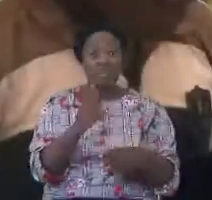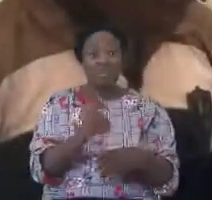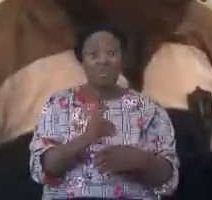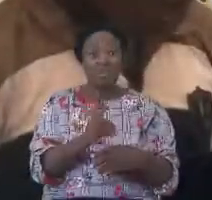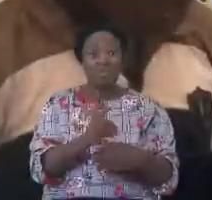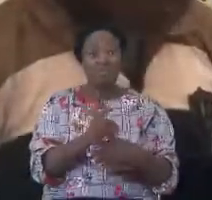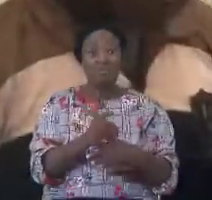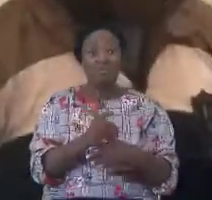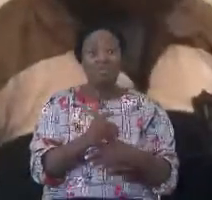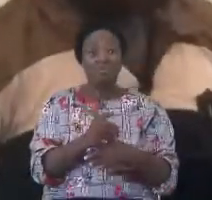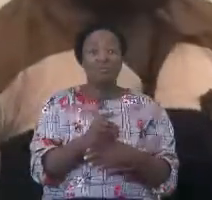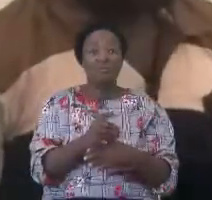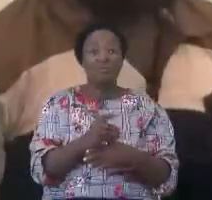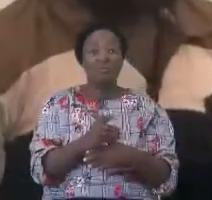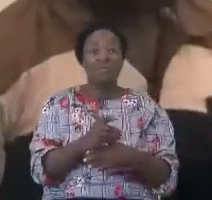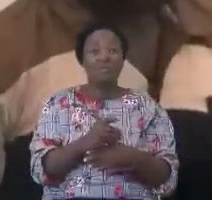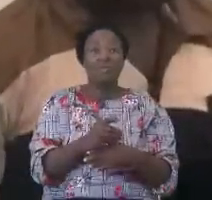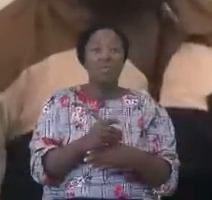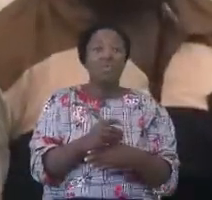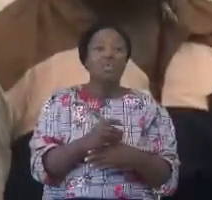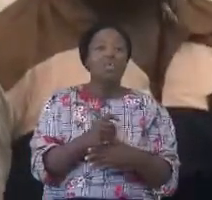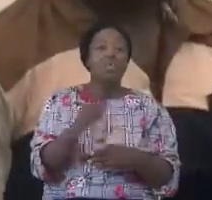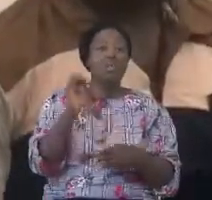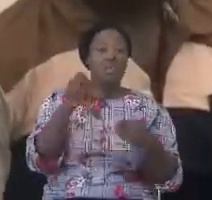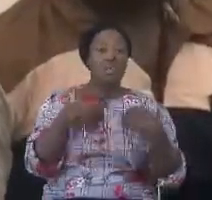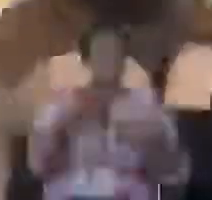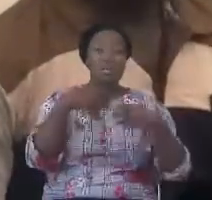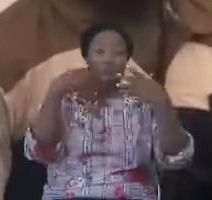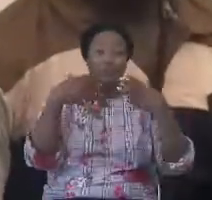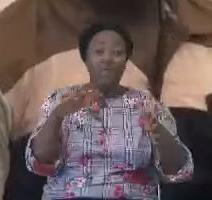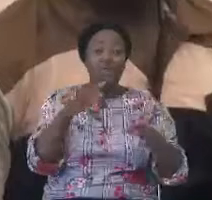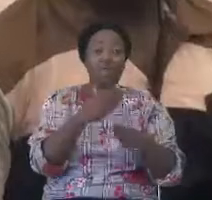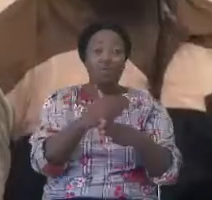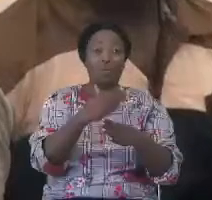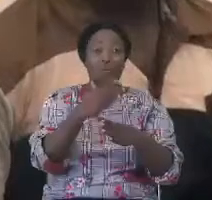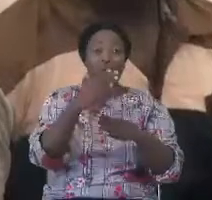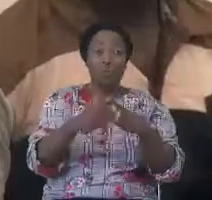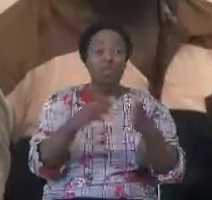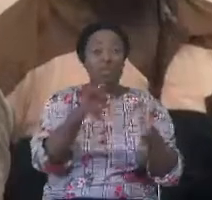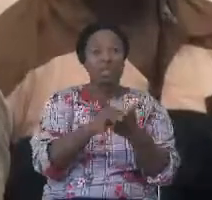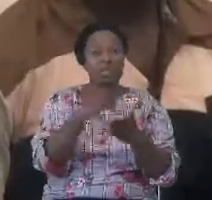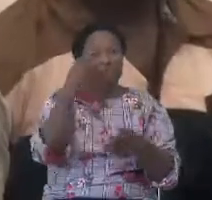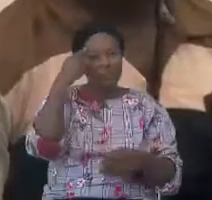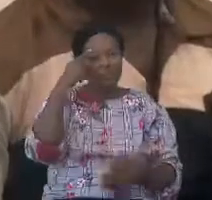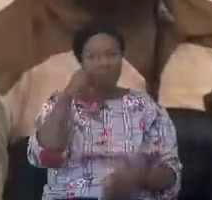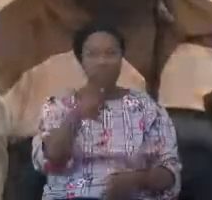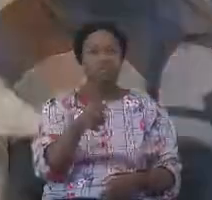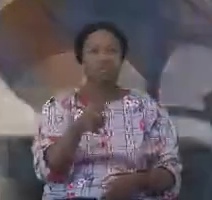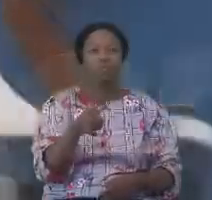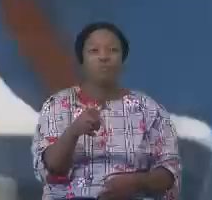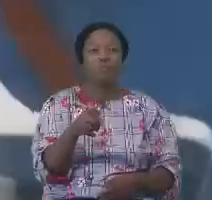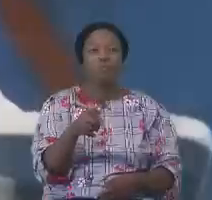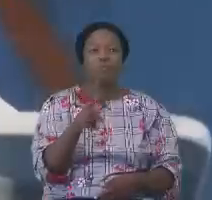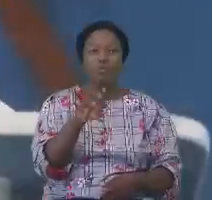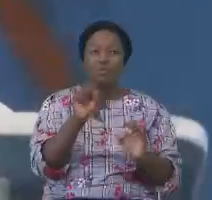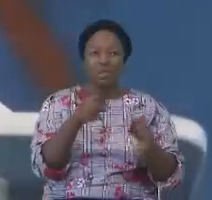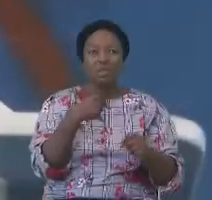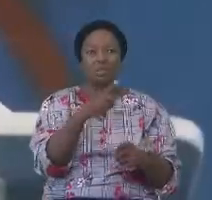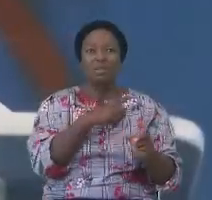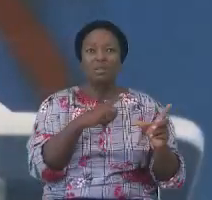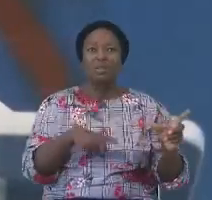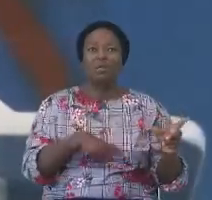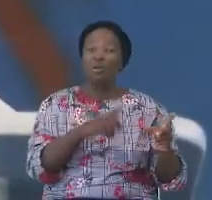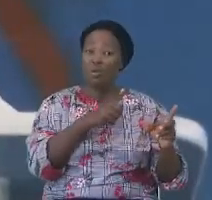and when he say it it is finished he accomplished that for